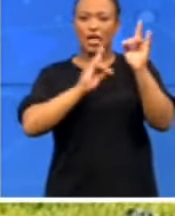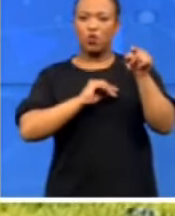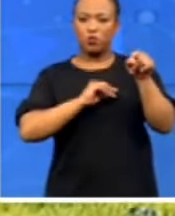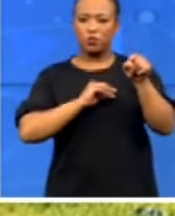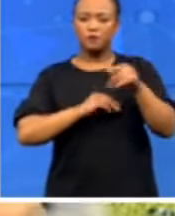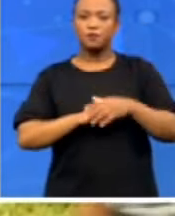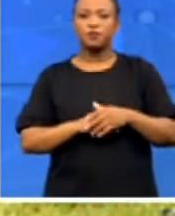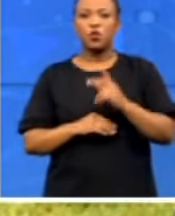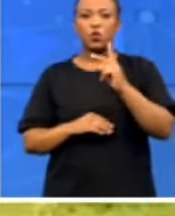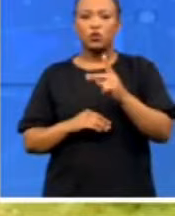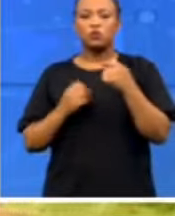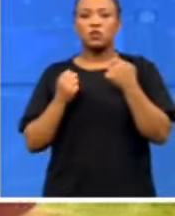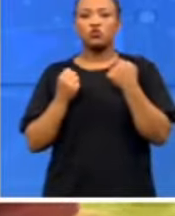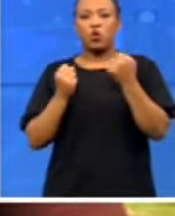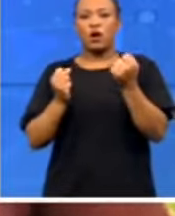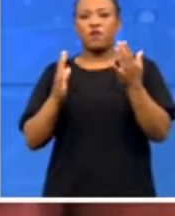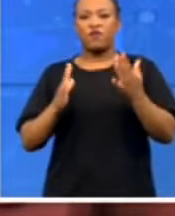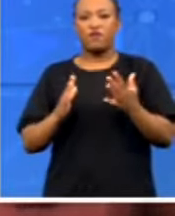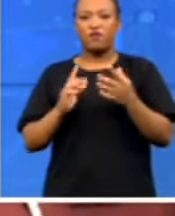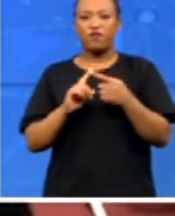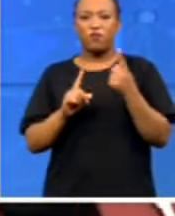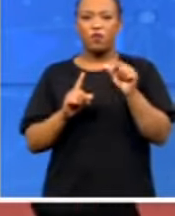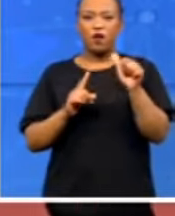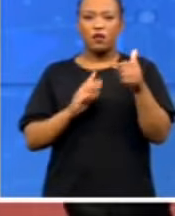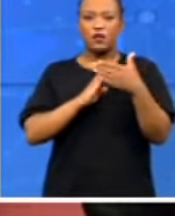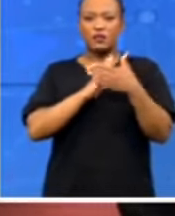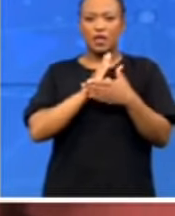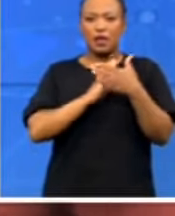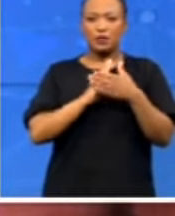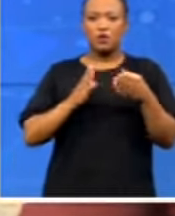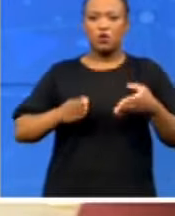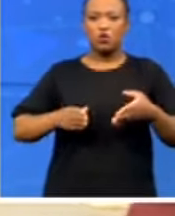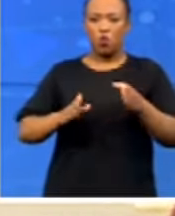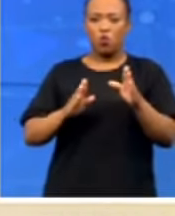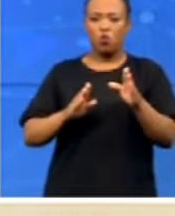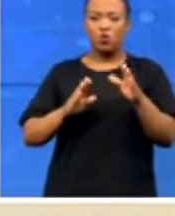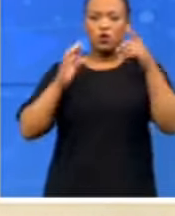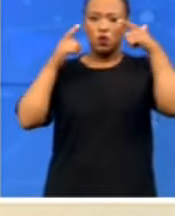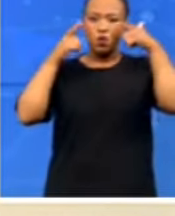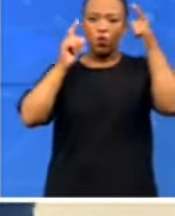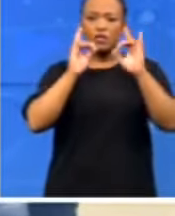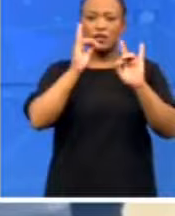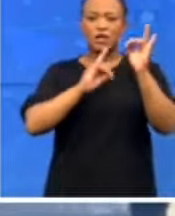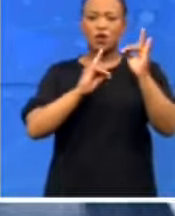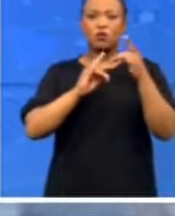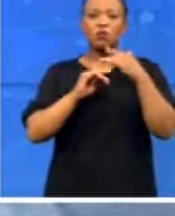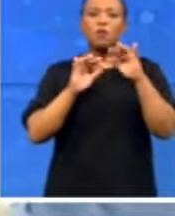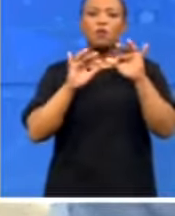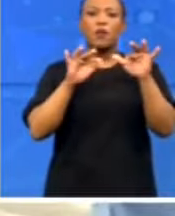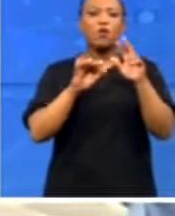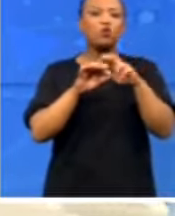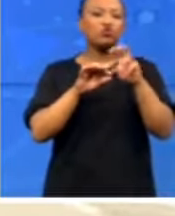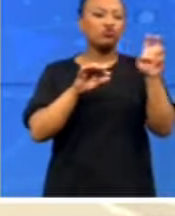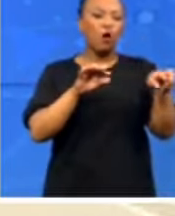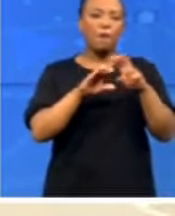side of the road, or from Queenstown, they just drop the passengers on the other side of the road, and then they had to cross the bridge and then